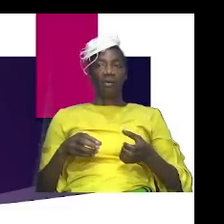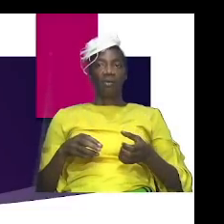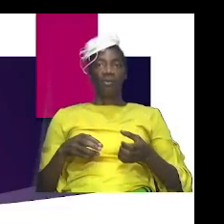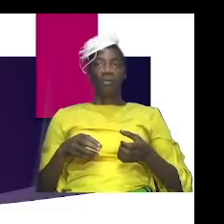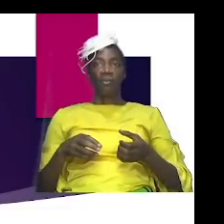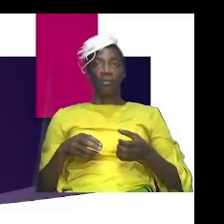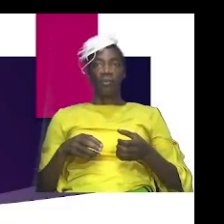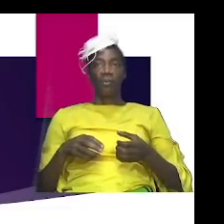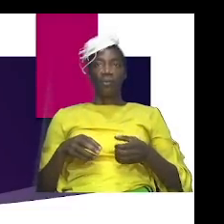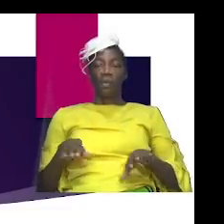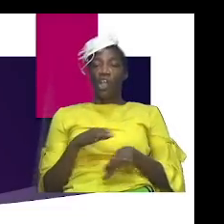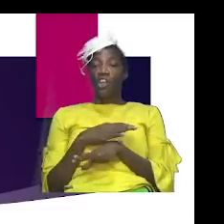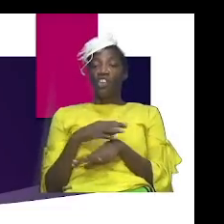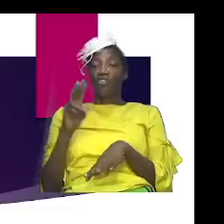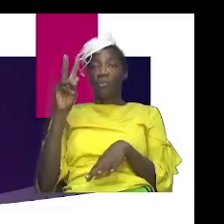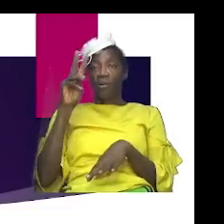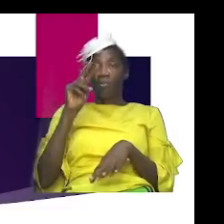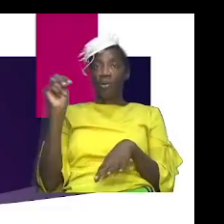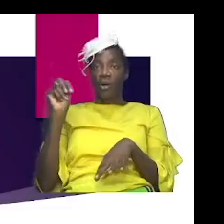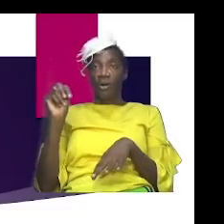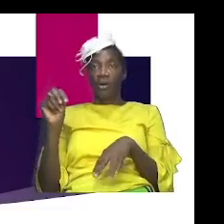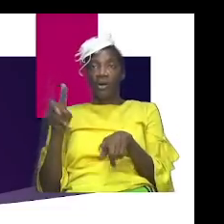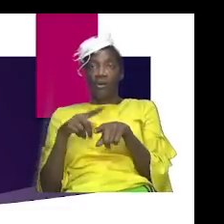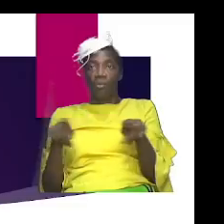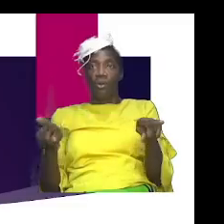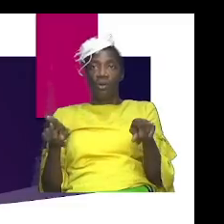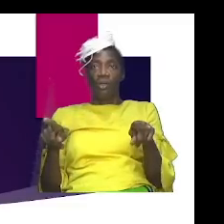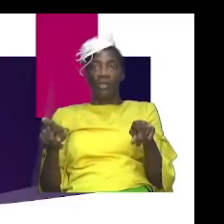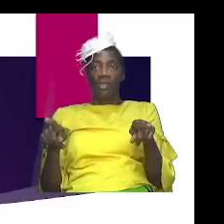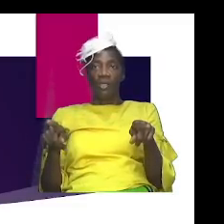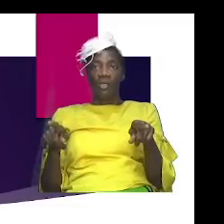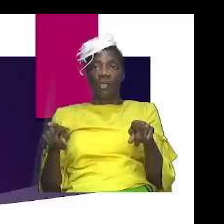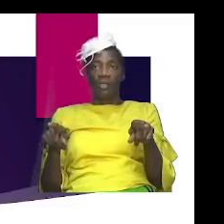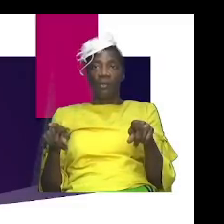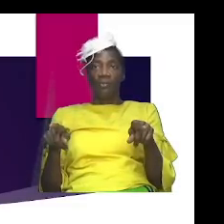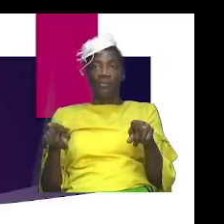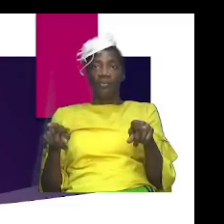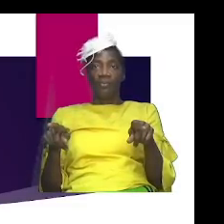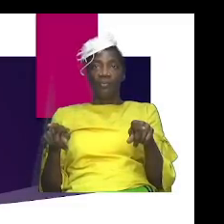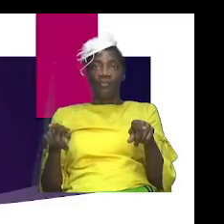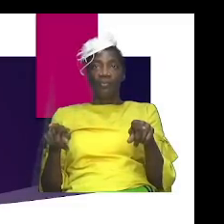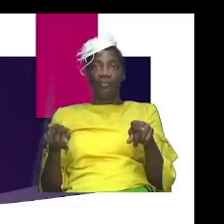it. It is going to be burned up. But then note also that